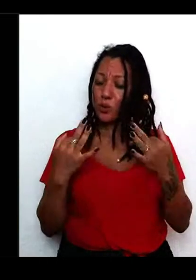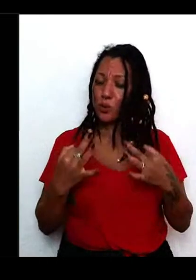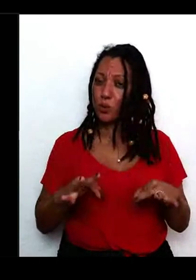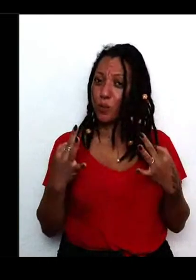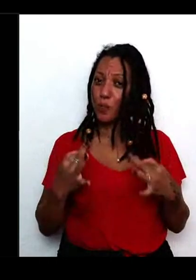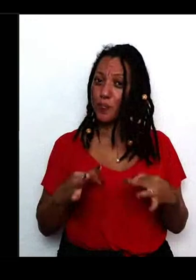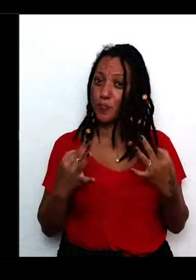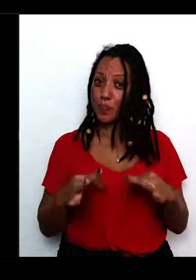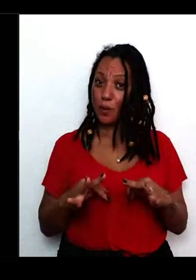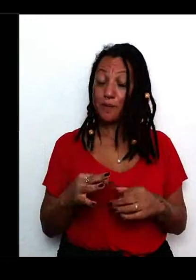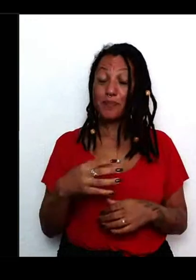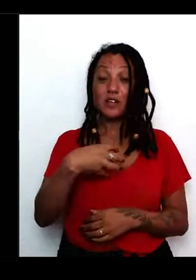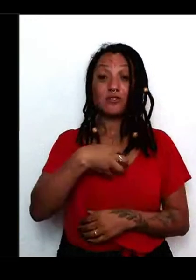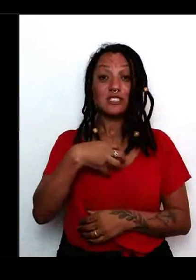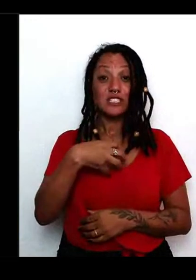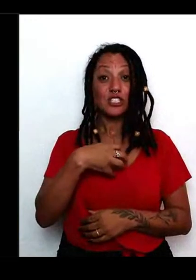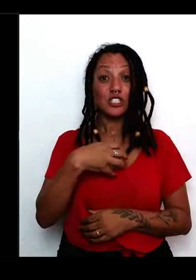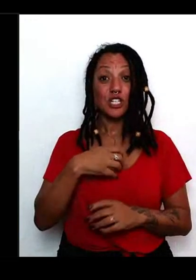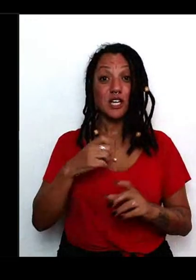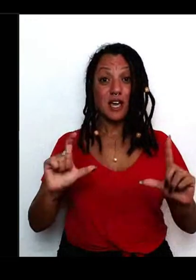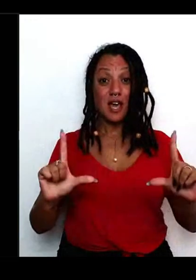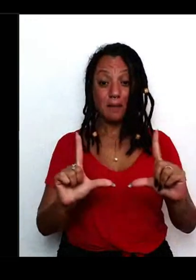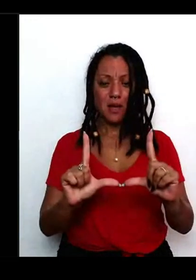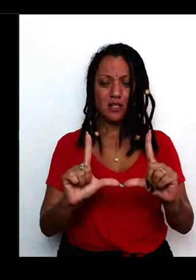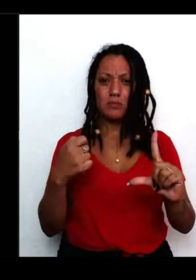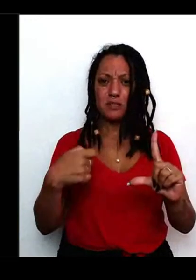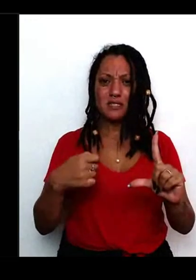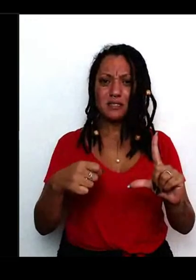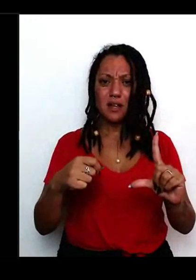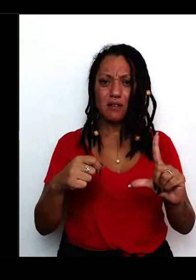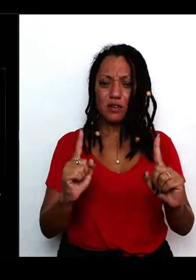the viewer could I have the next